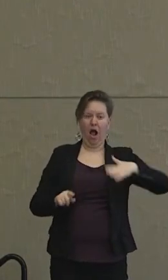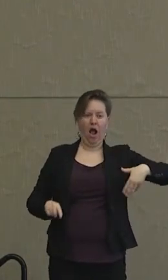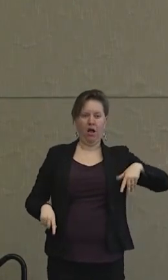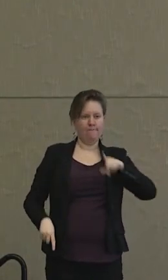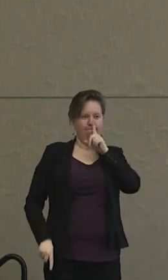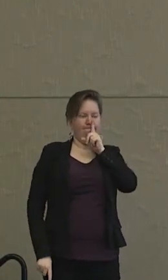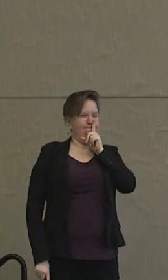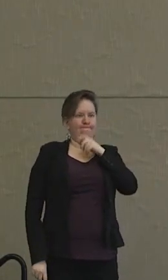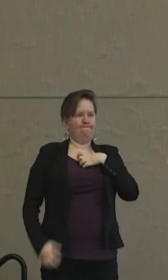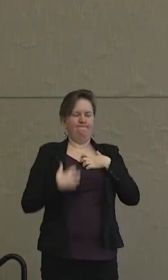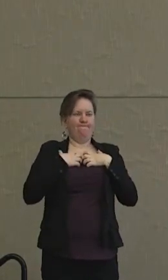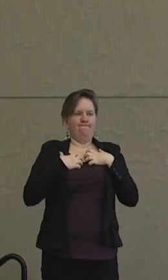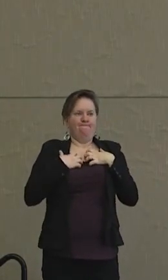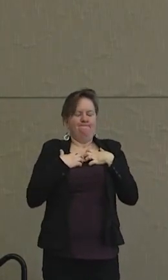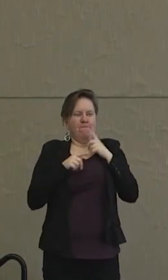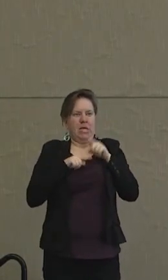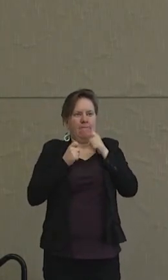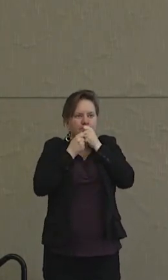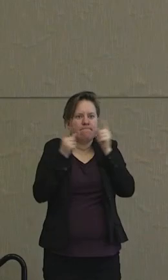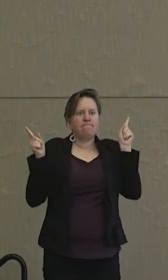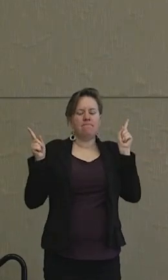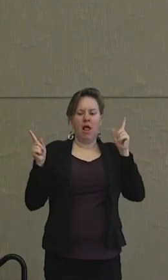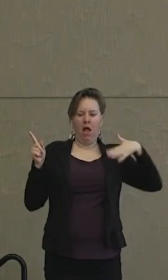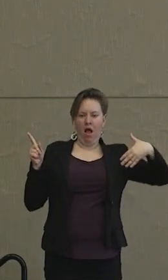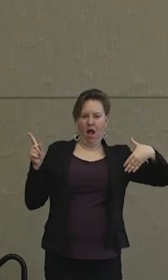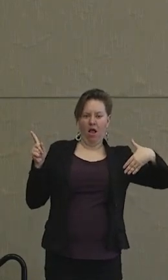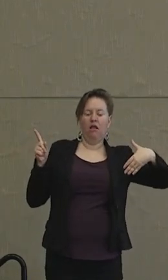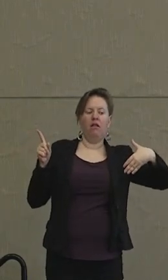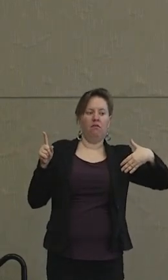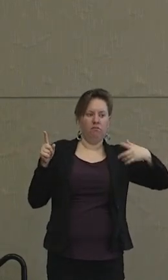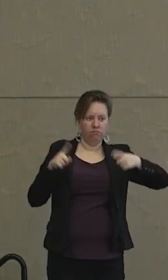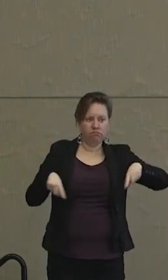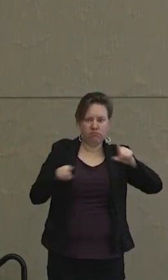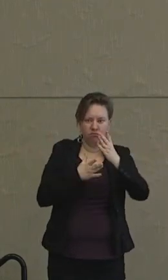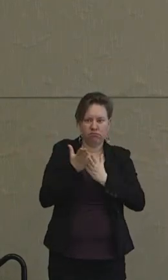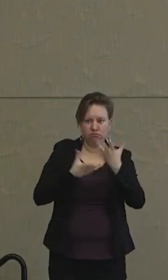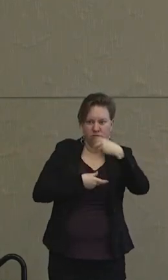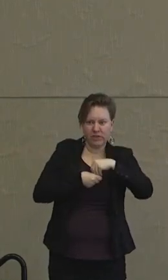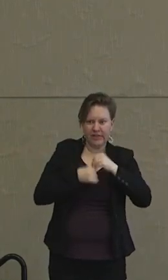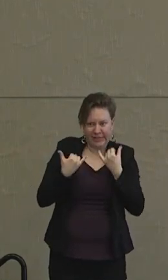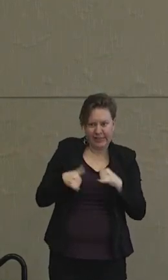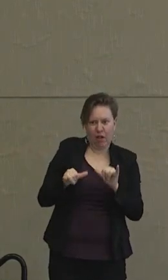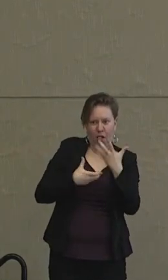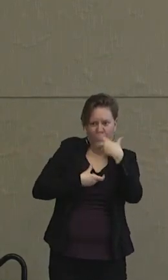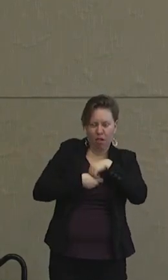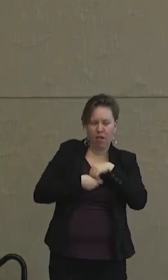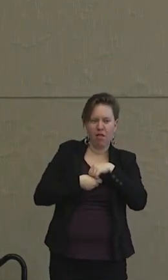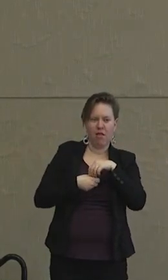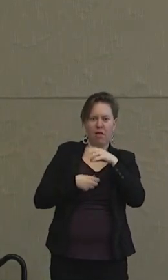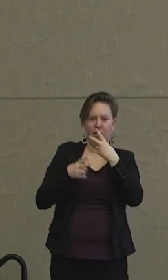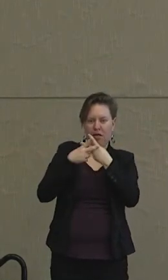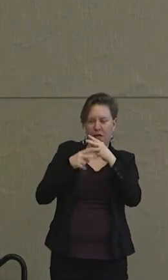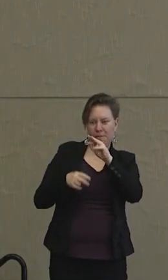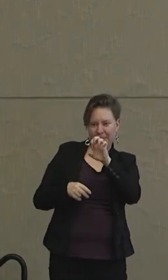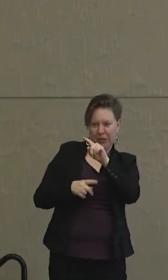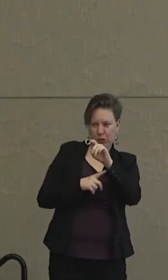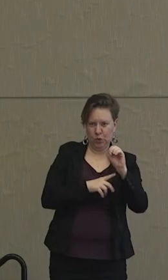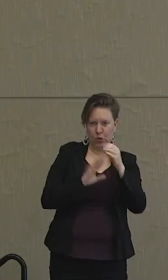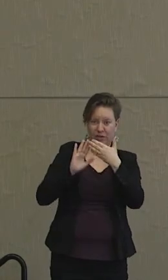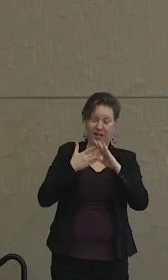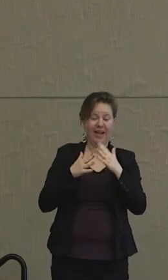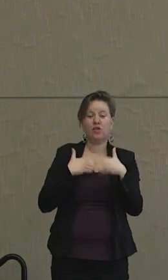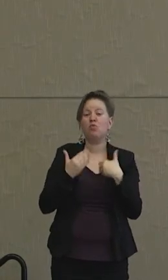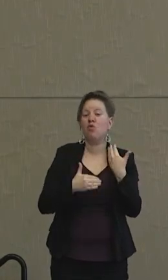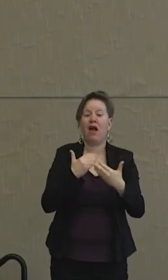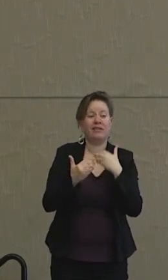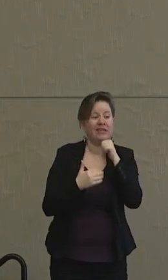to disclose that they, in fact, are part of the Me Too community, that it's a process,